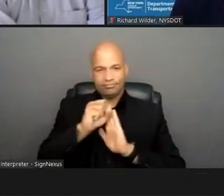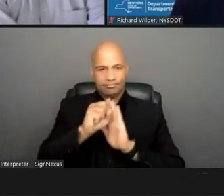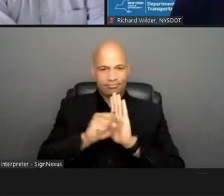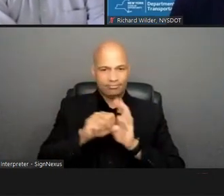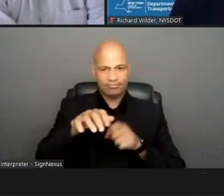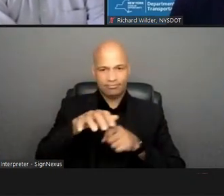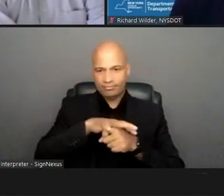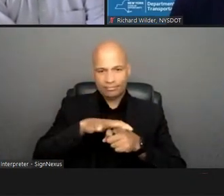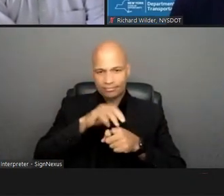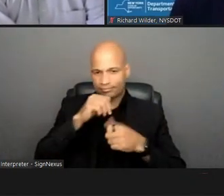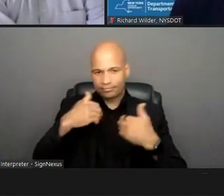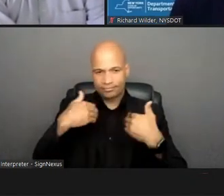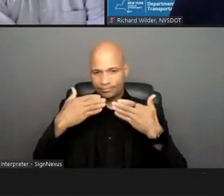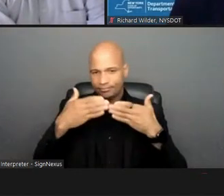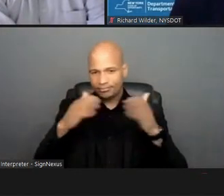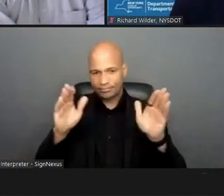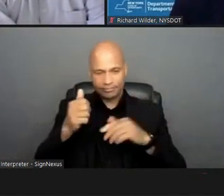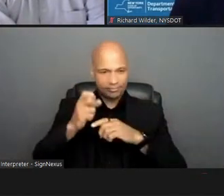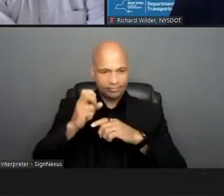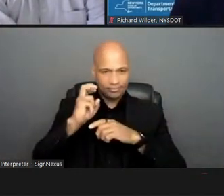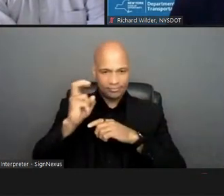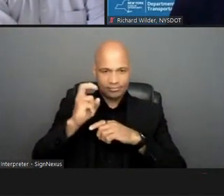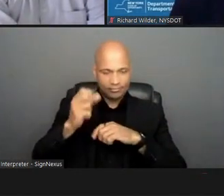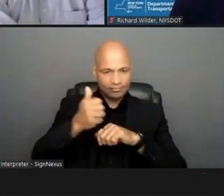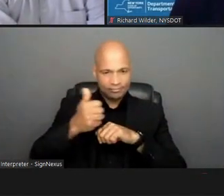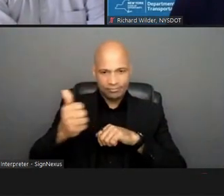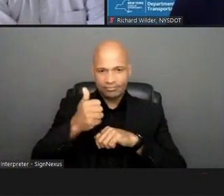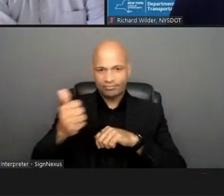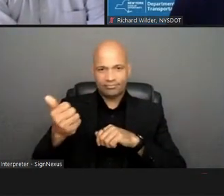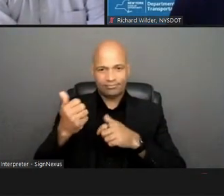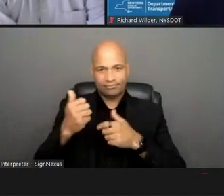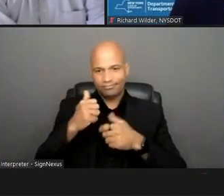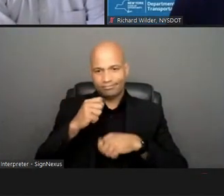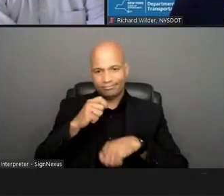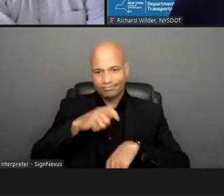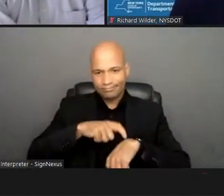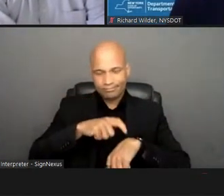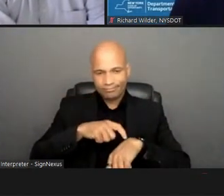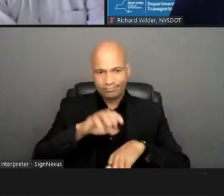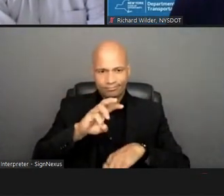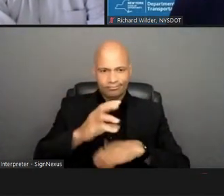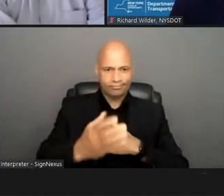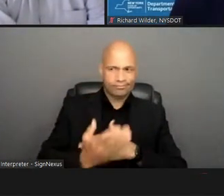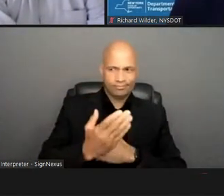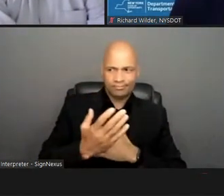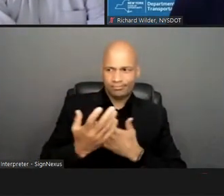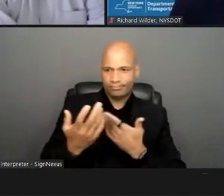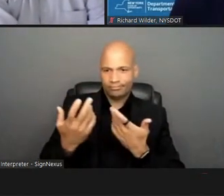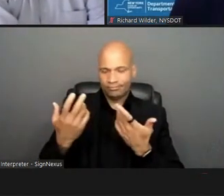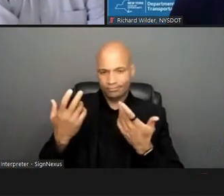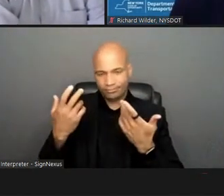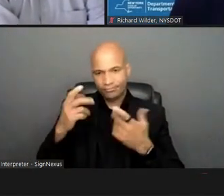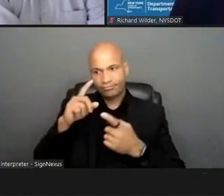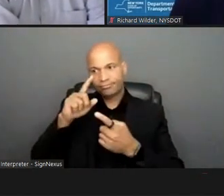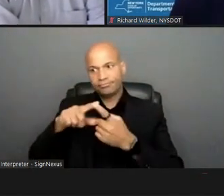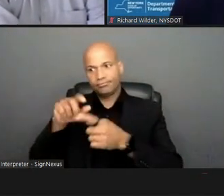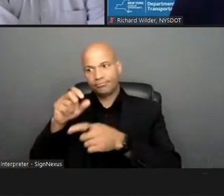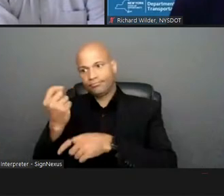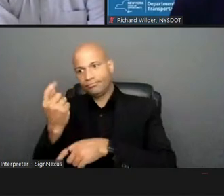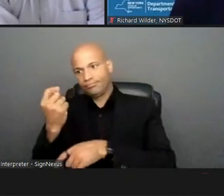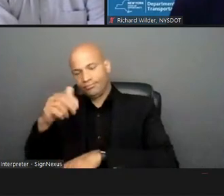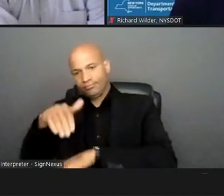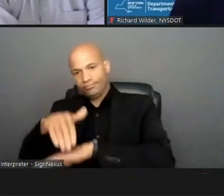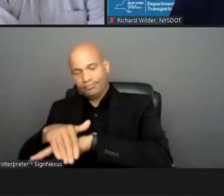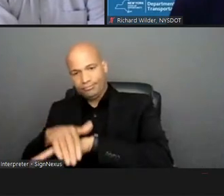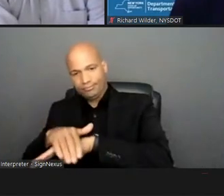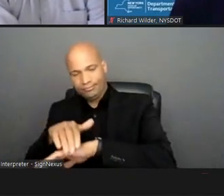public transportation at times that are not convenient might be places at six in the morning I've come off of jobs at 11 PM I